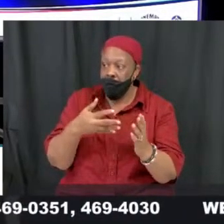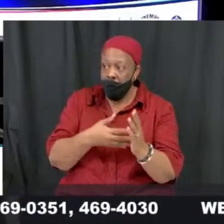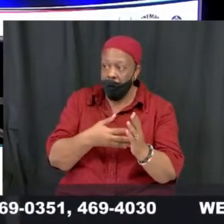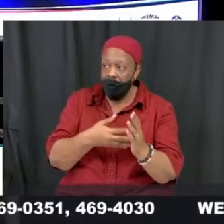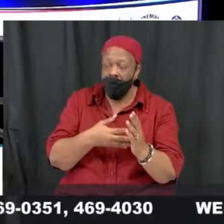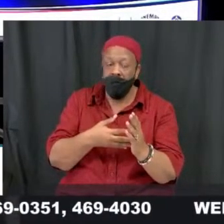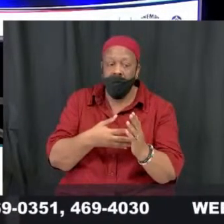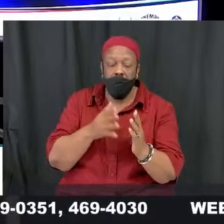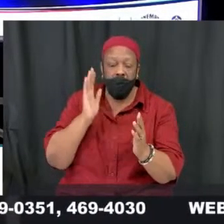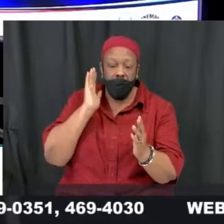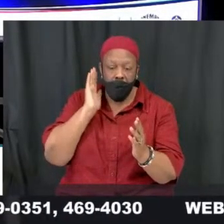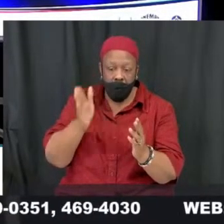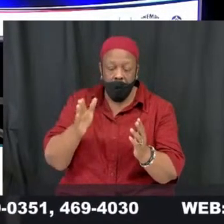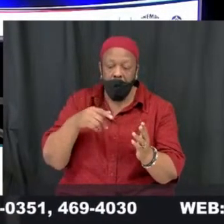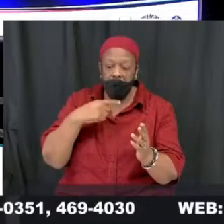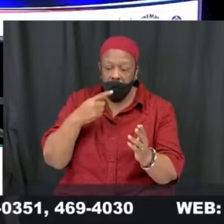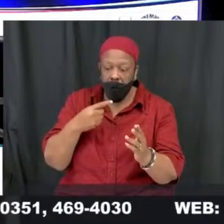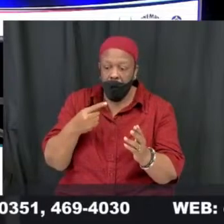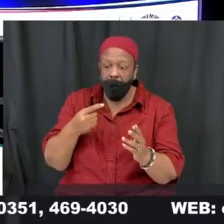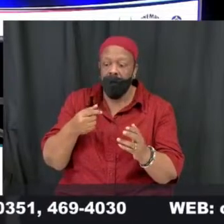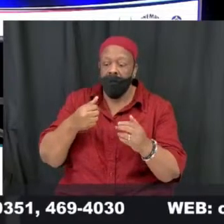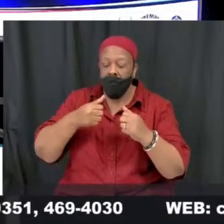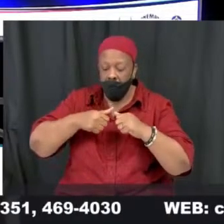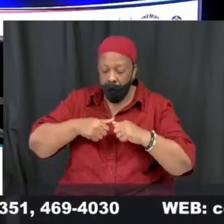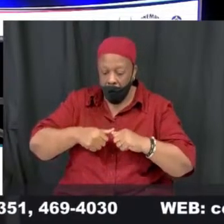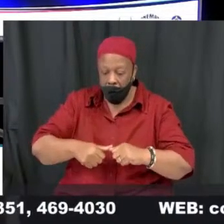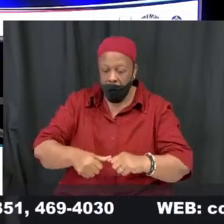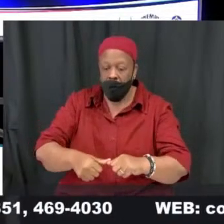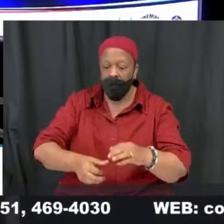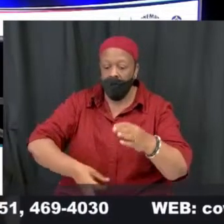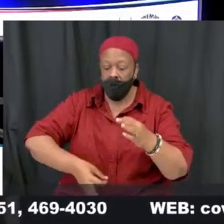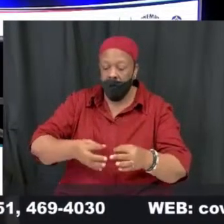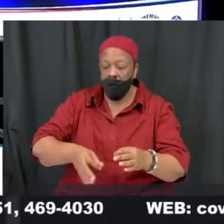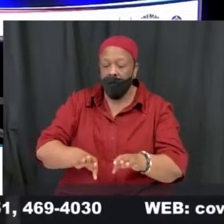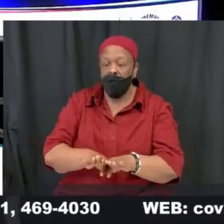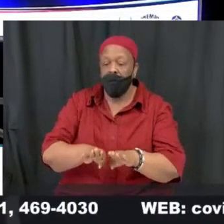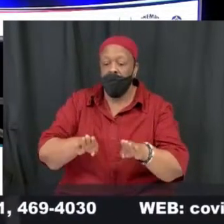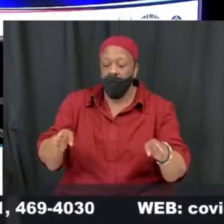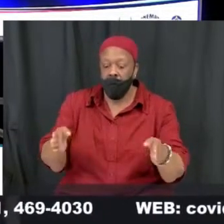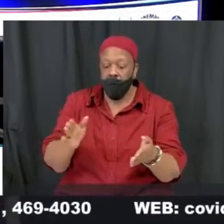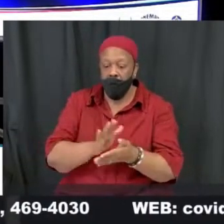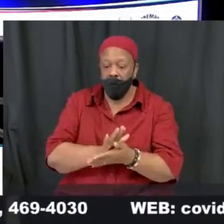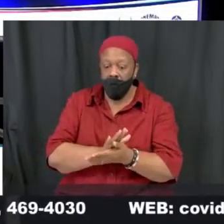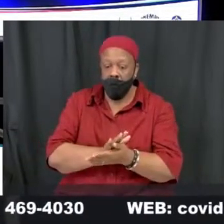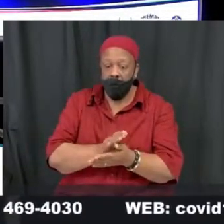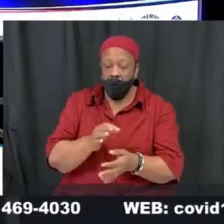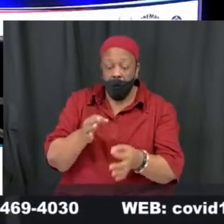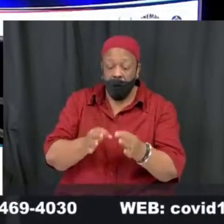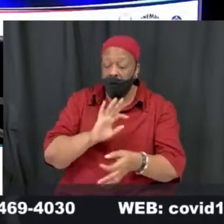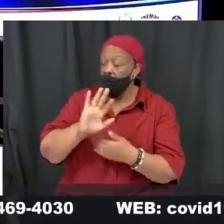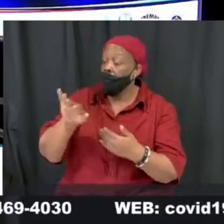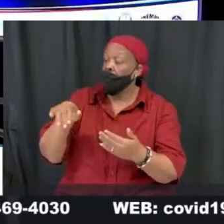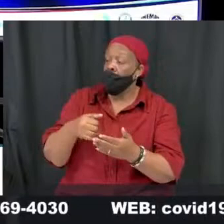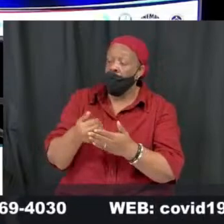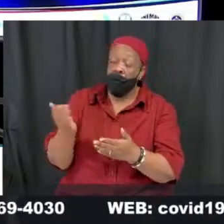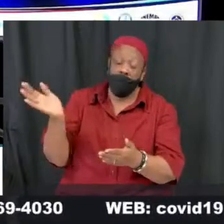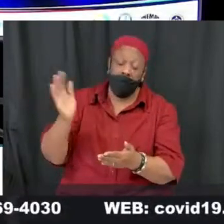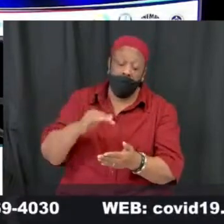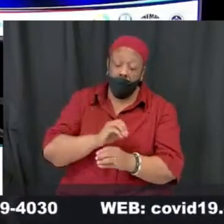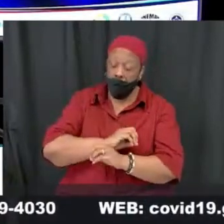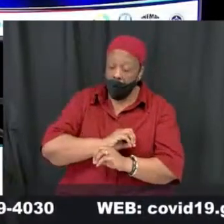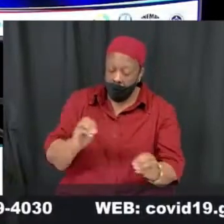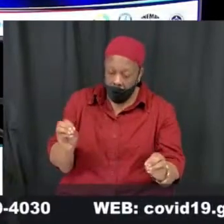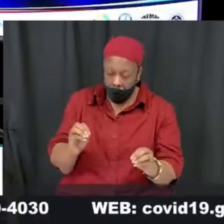determine the way forward in terms of the reopening of schools. And so, yes, if all the tests return